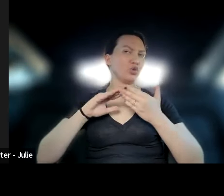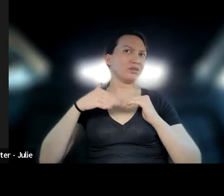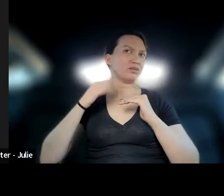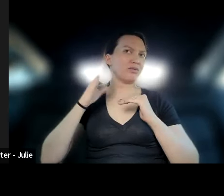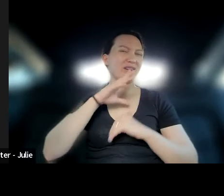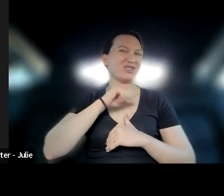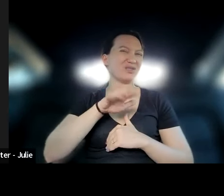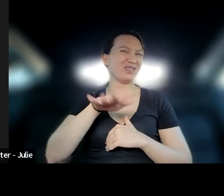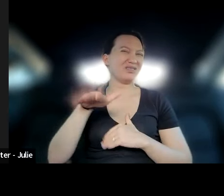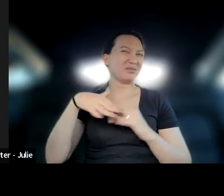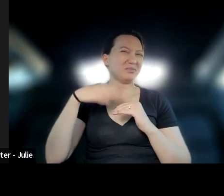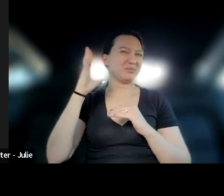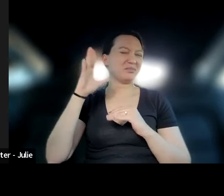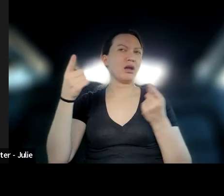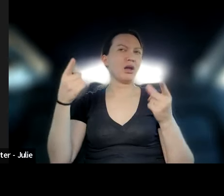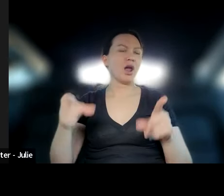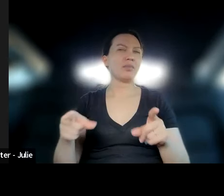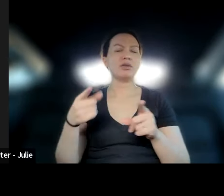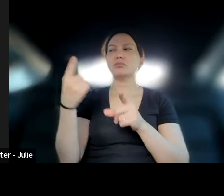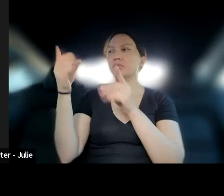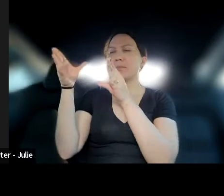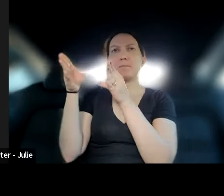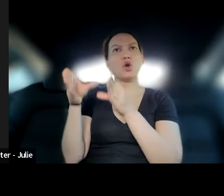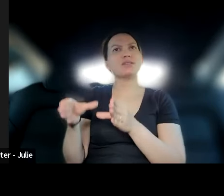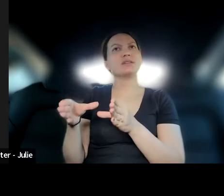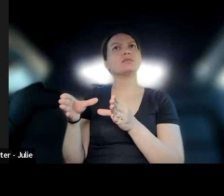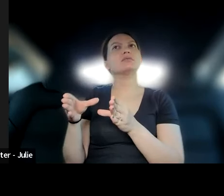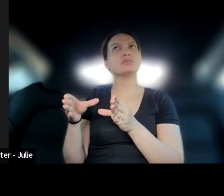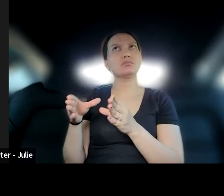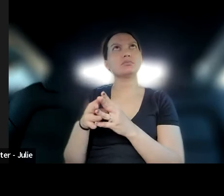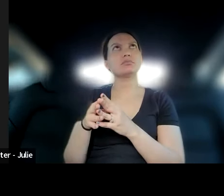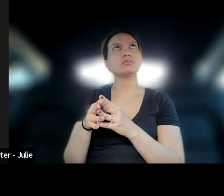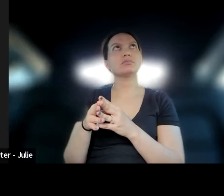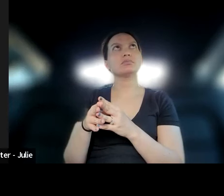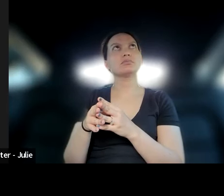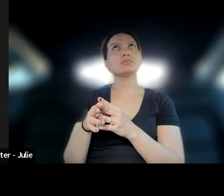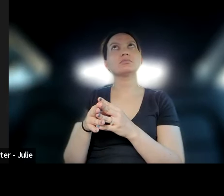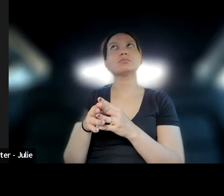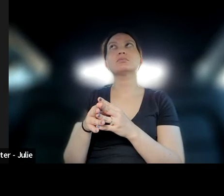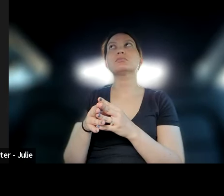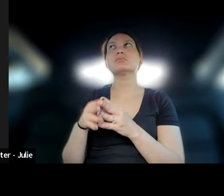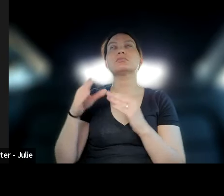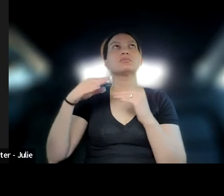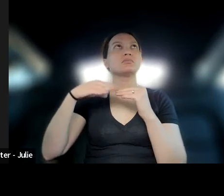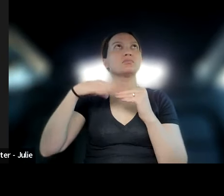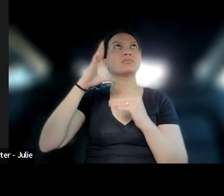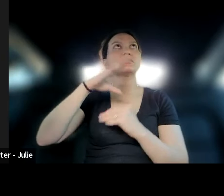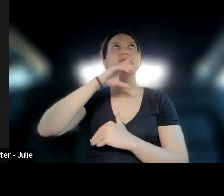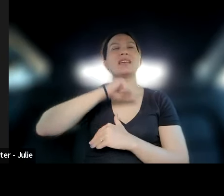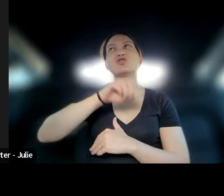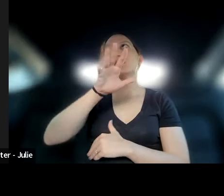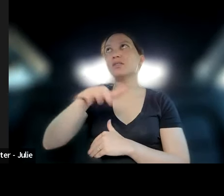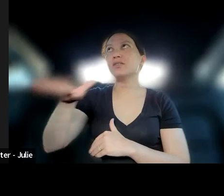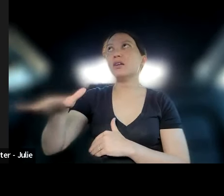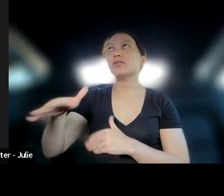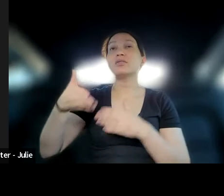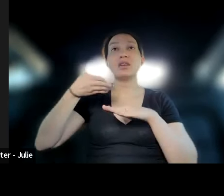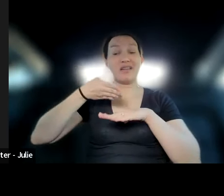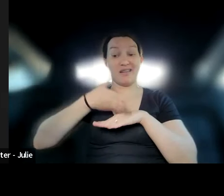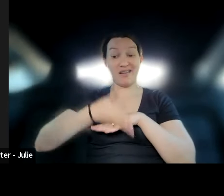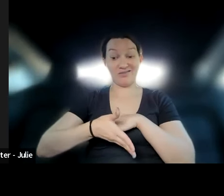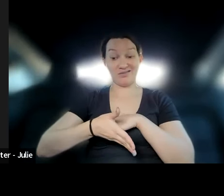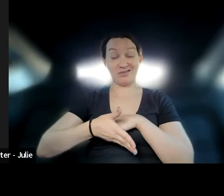what happens if someone in it who is above 55 plus, after being there